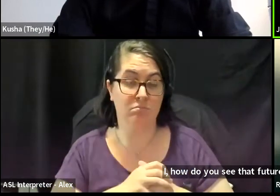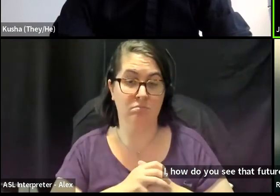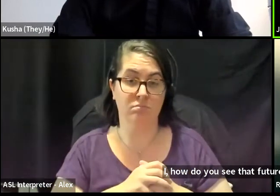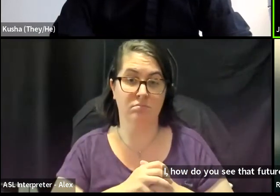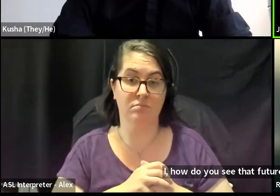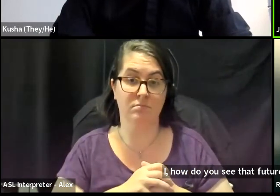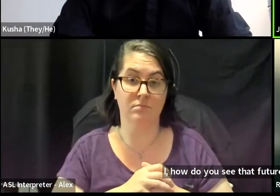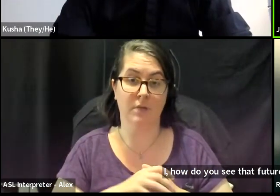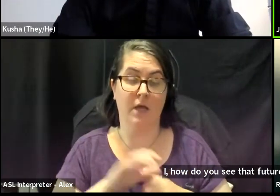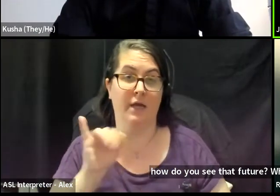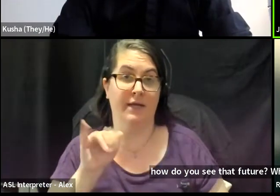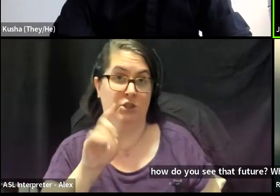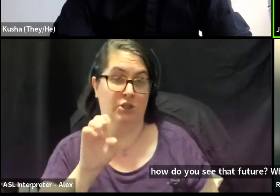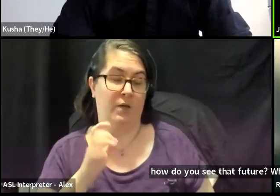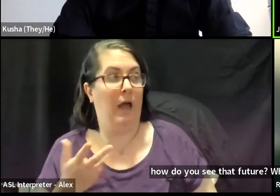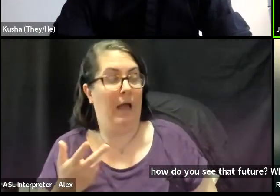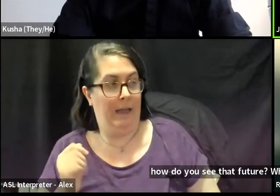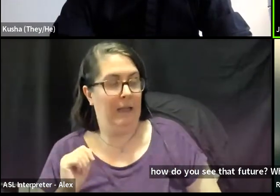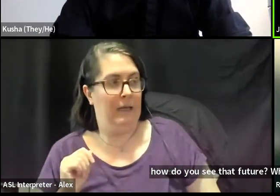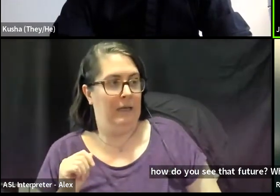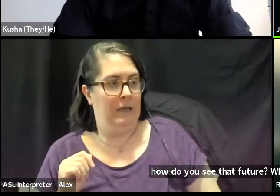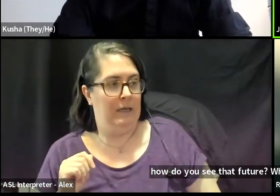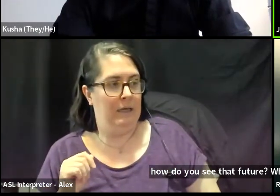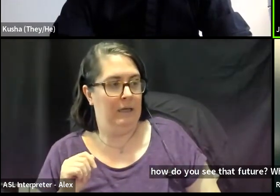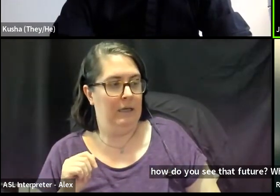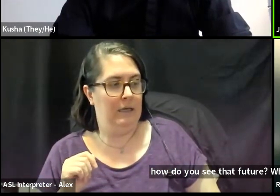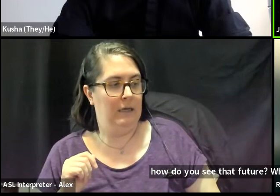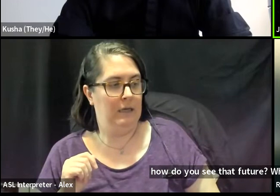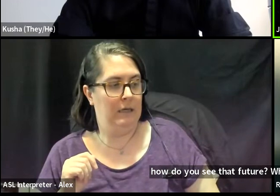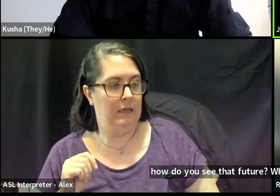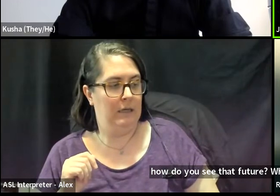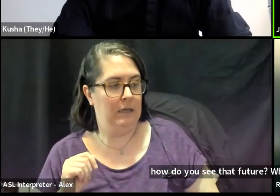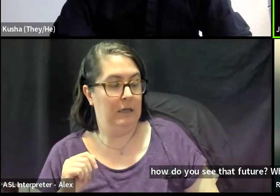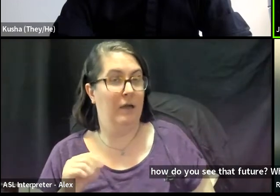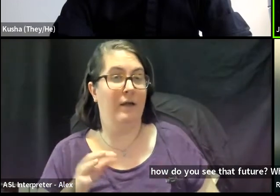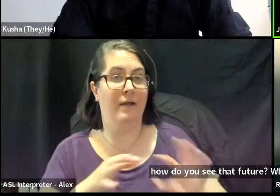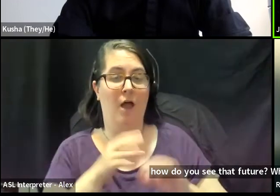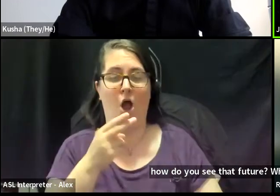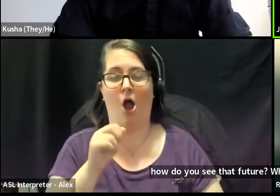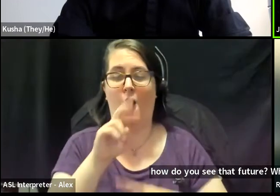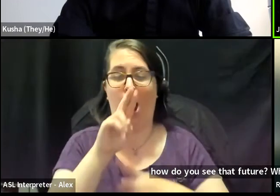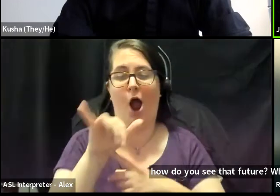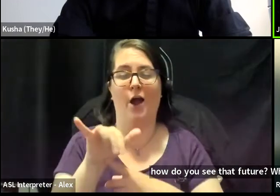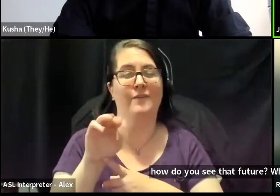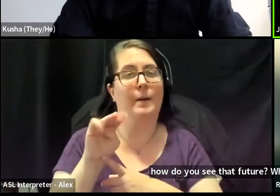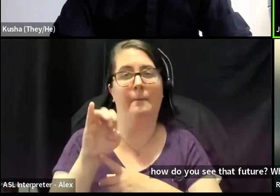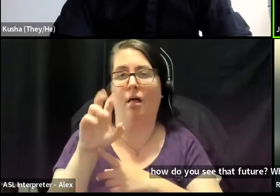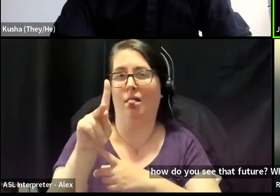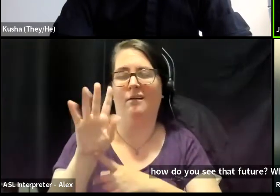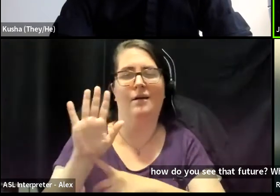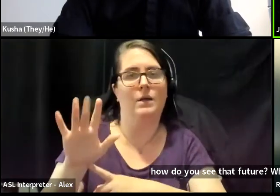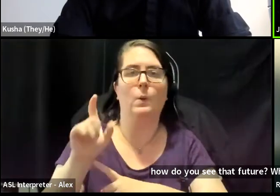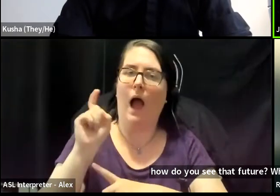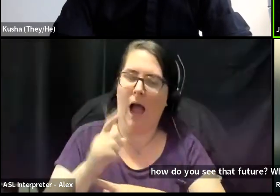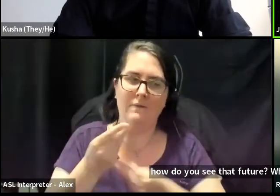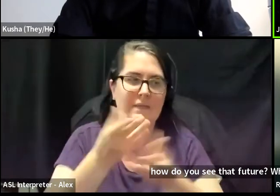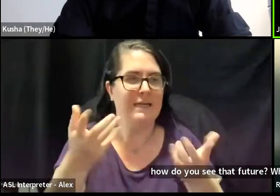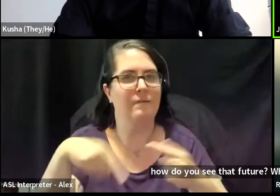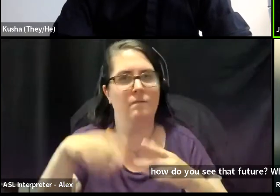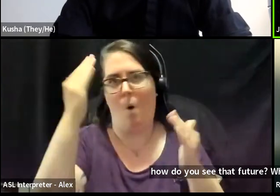I think, well, I mean, I'm brought back to the words of Harvey Milk, you got to give them hope.